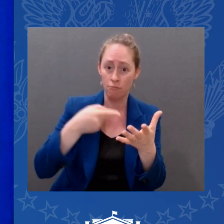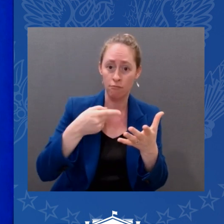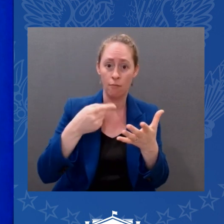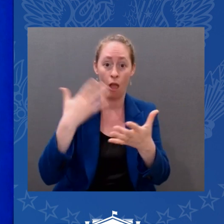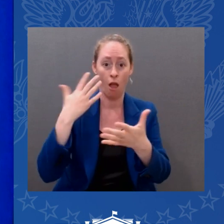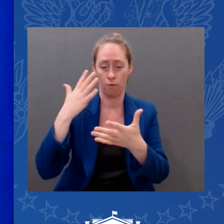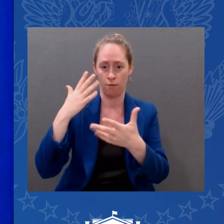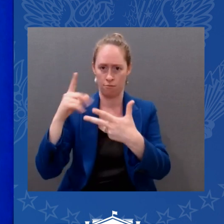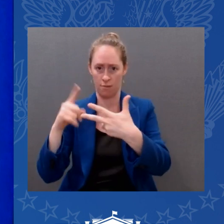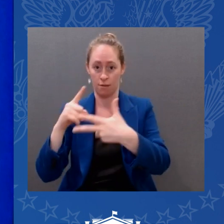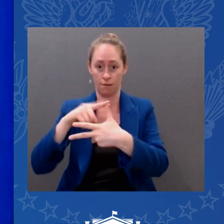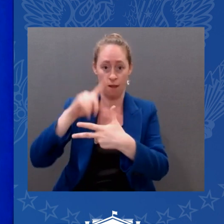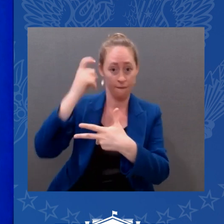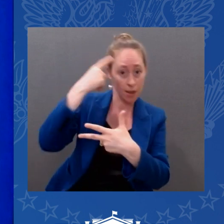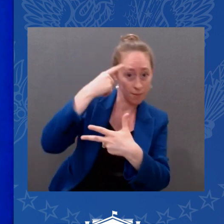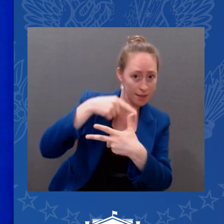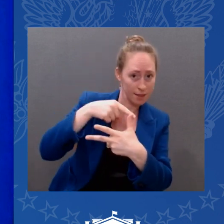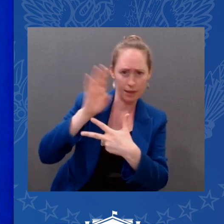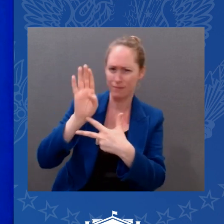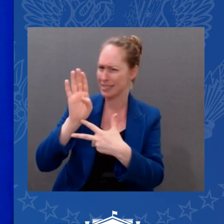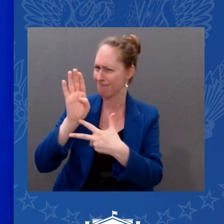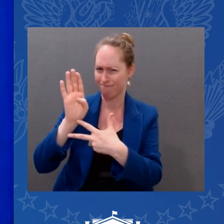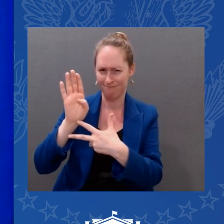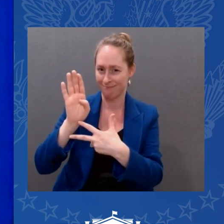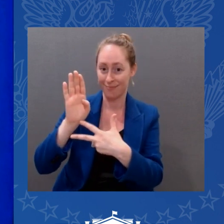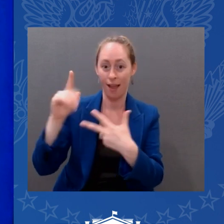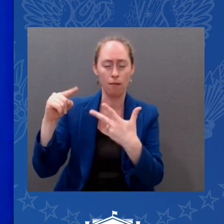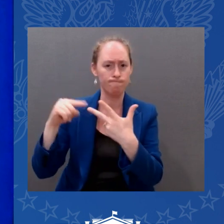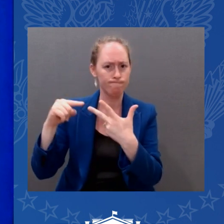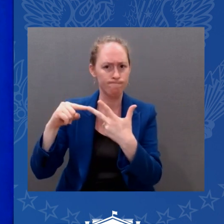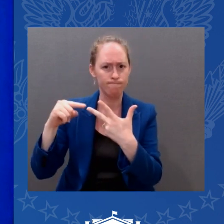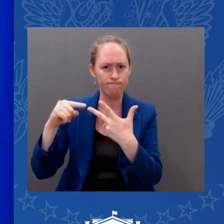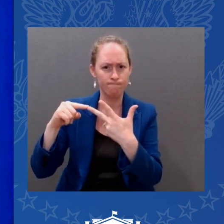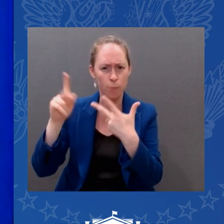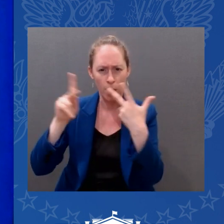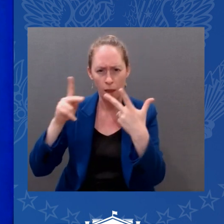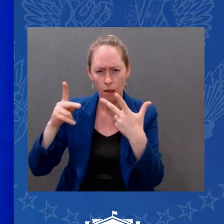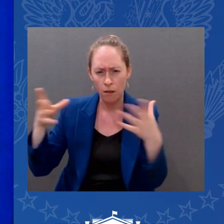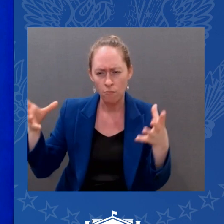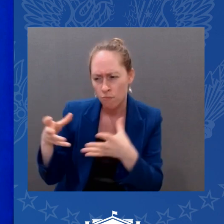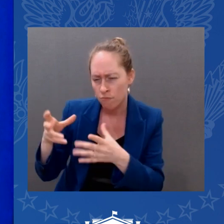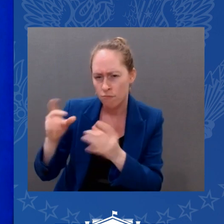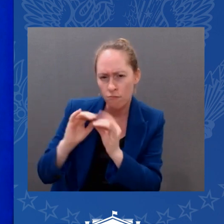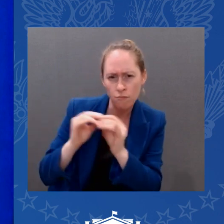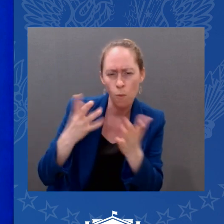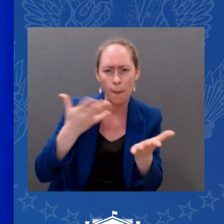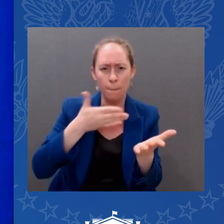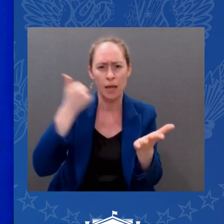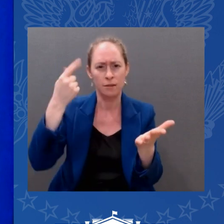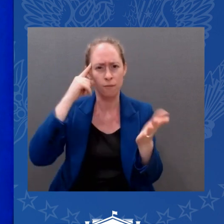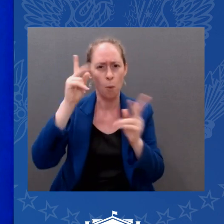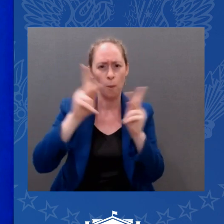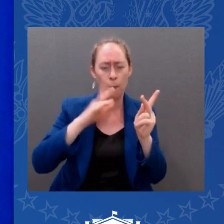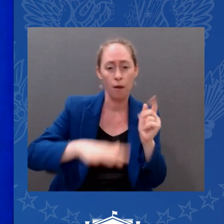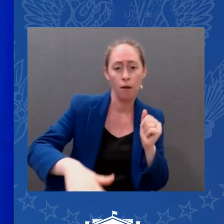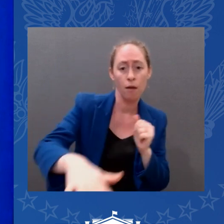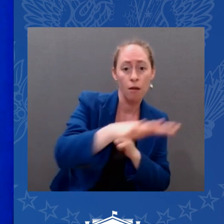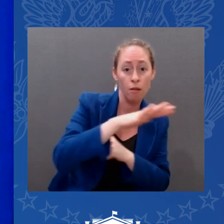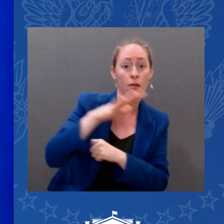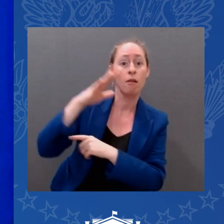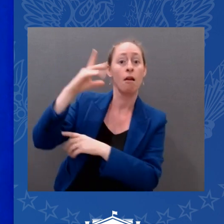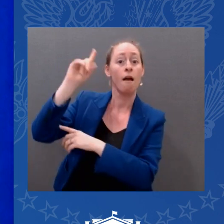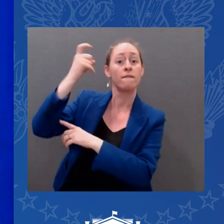interest of citizens, but organizing outside of government. We are ordinary people